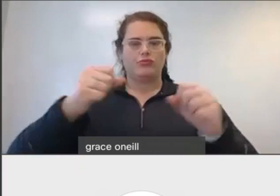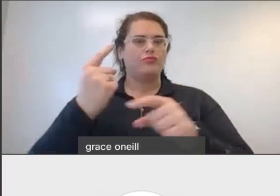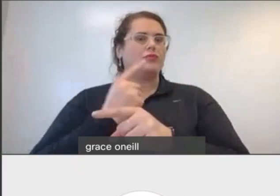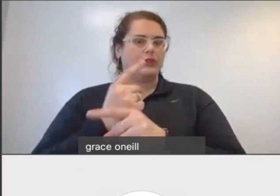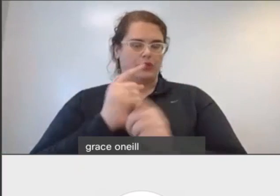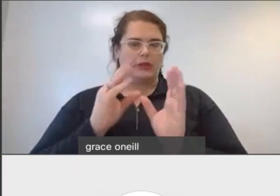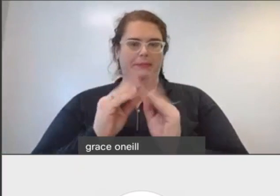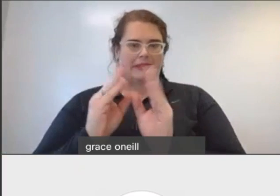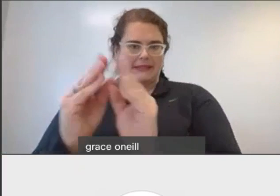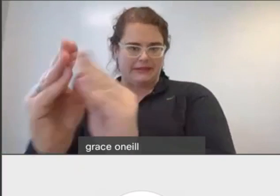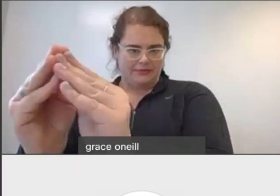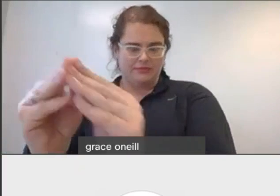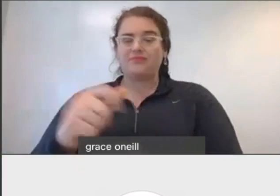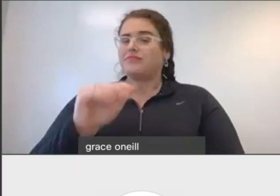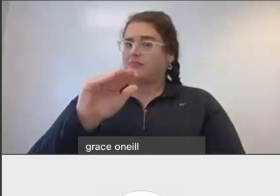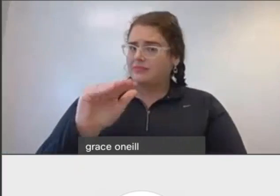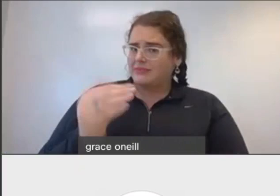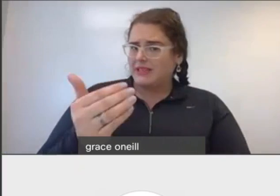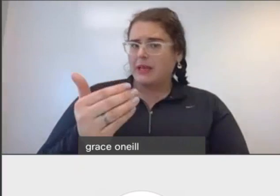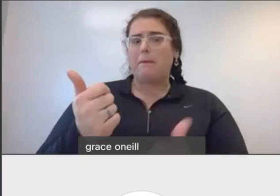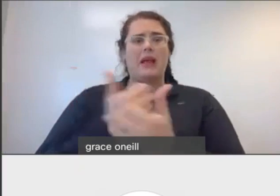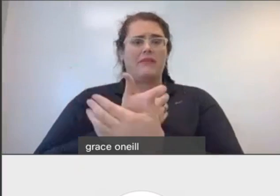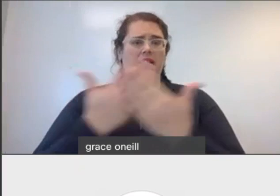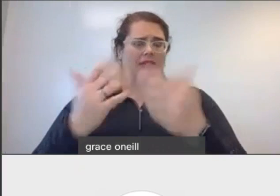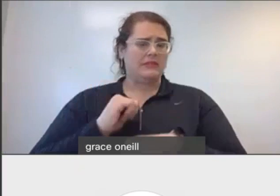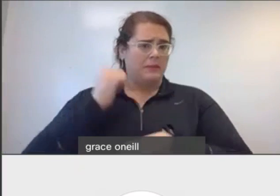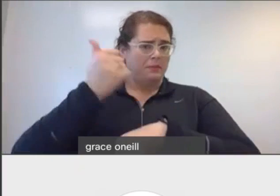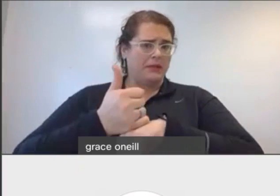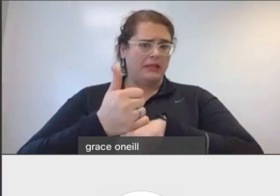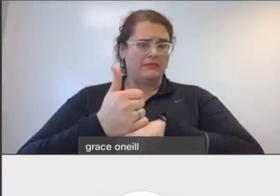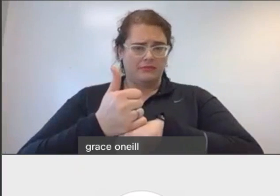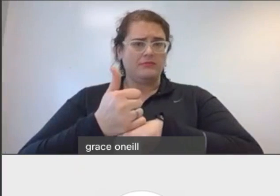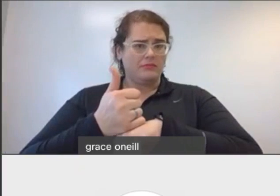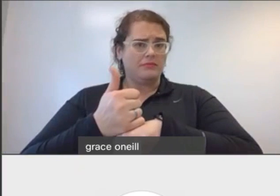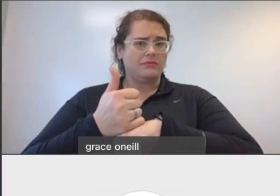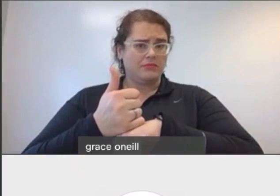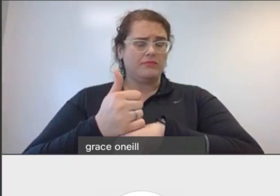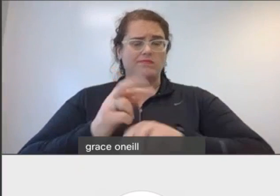it appears things are in place so that